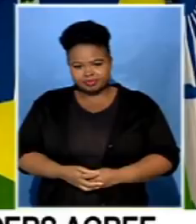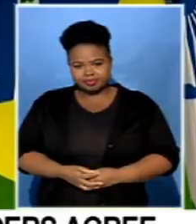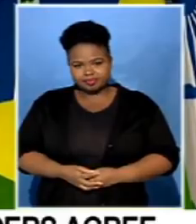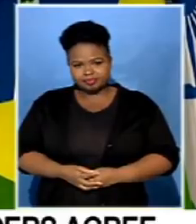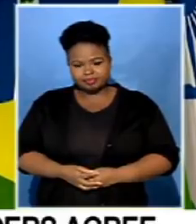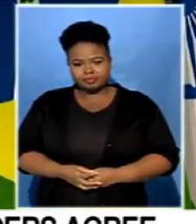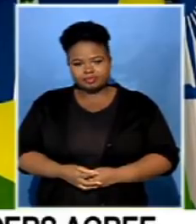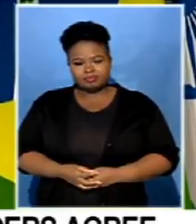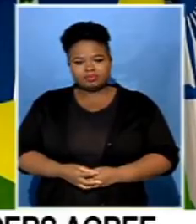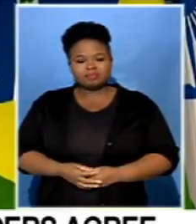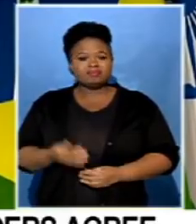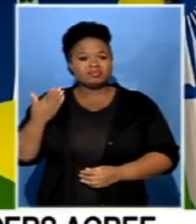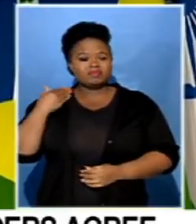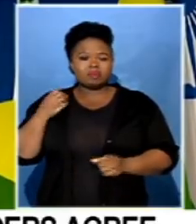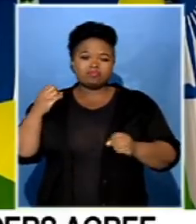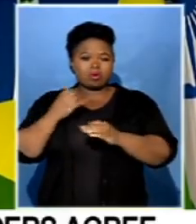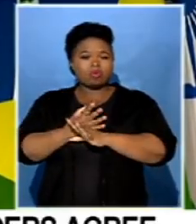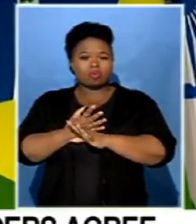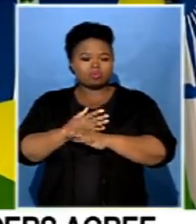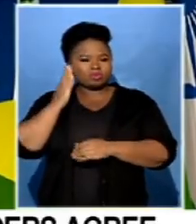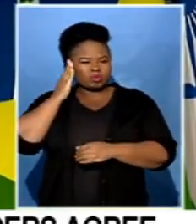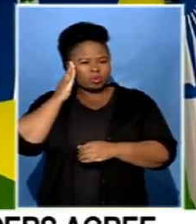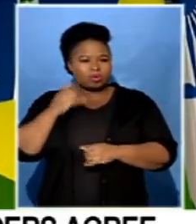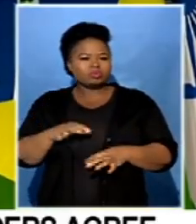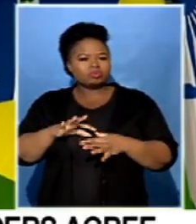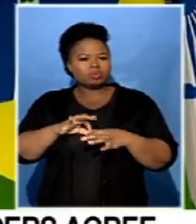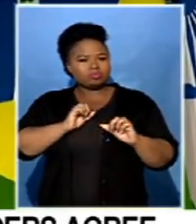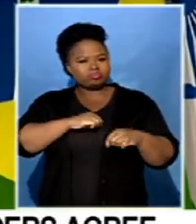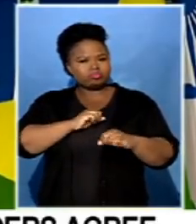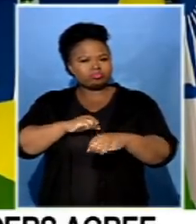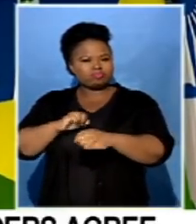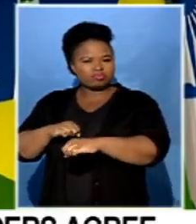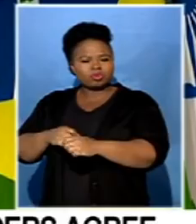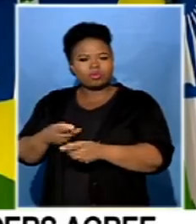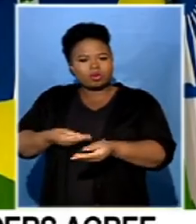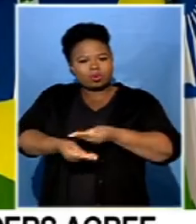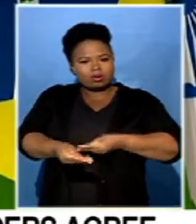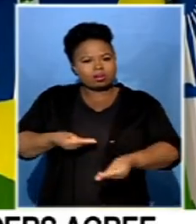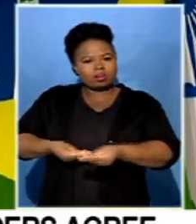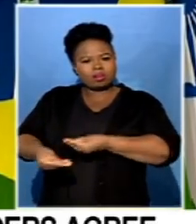dealing a severe blow to multilateralism and the multilateral trading